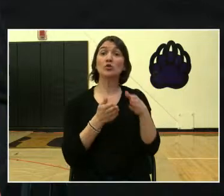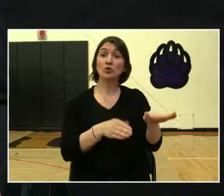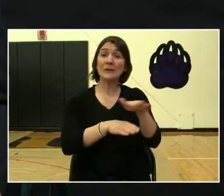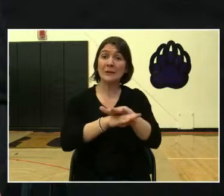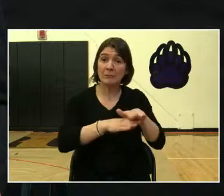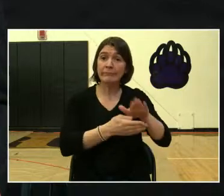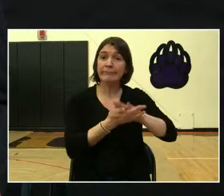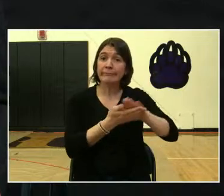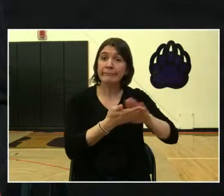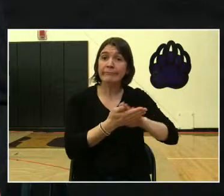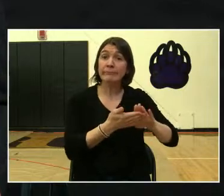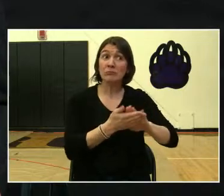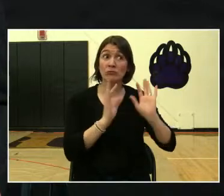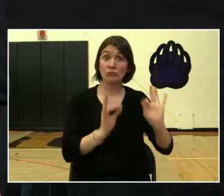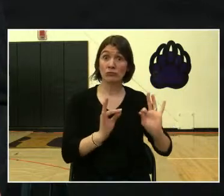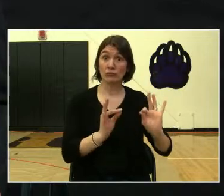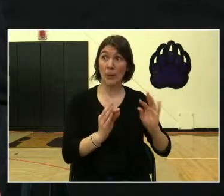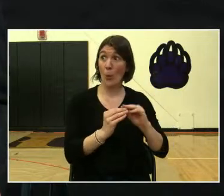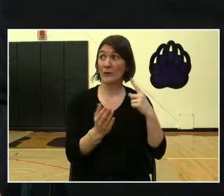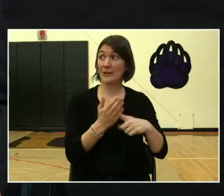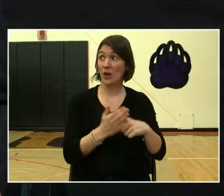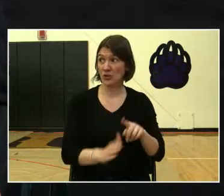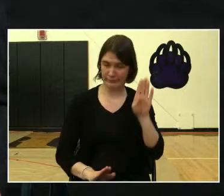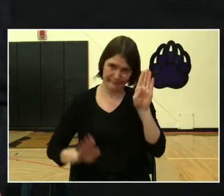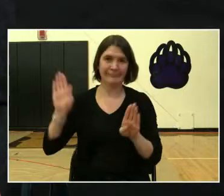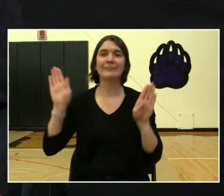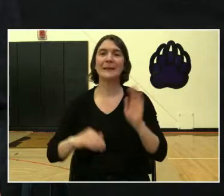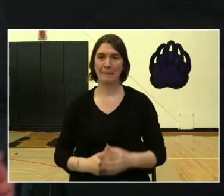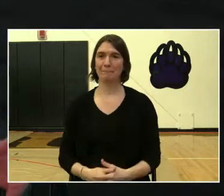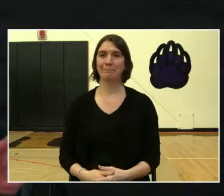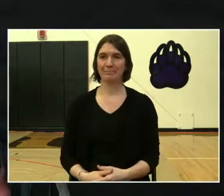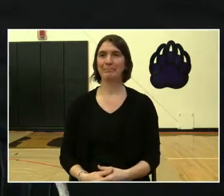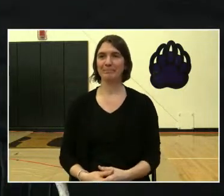268,000 is a further discussion Mr